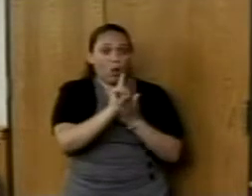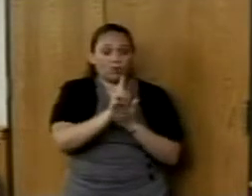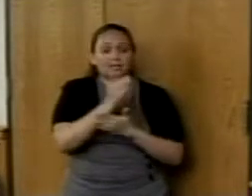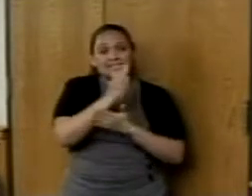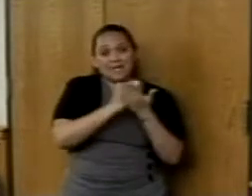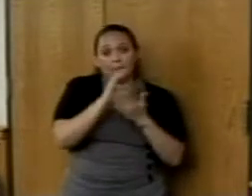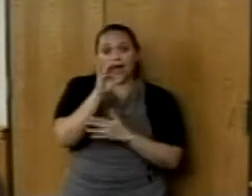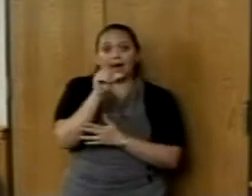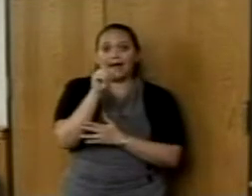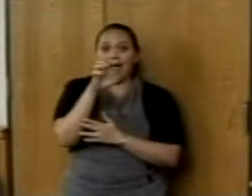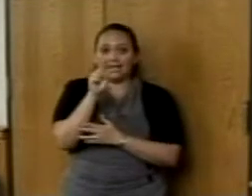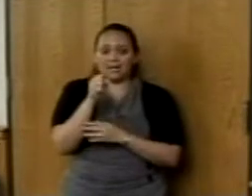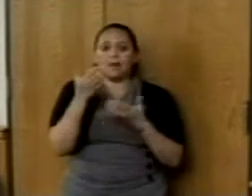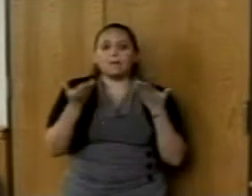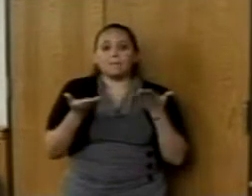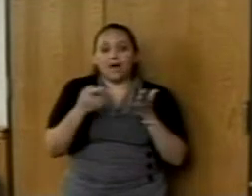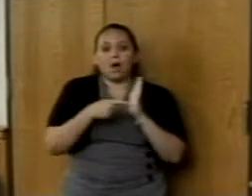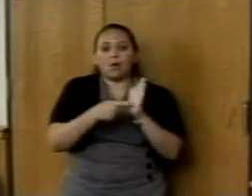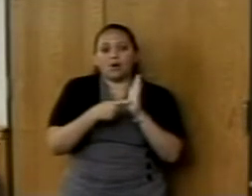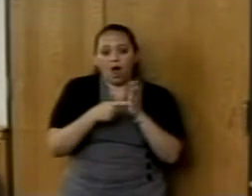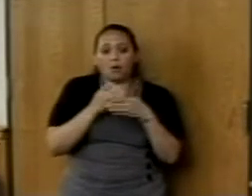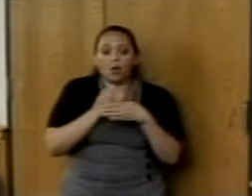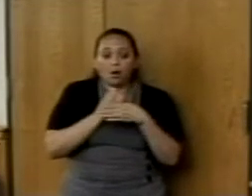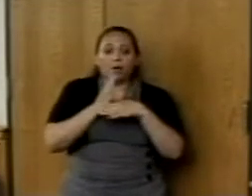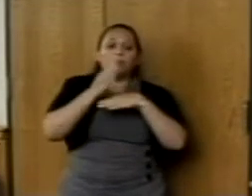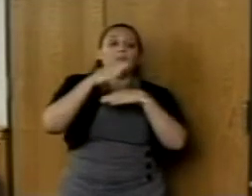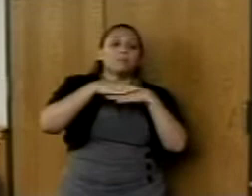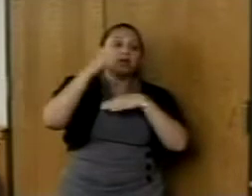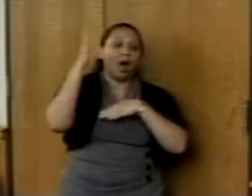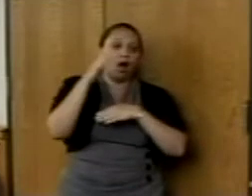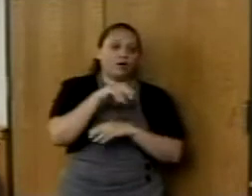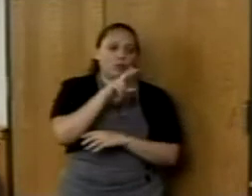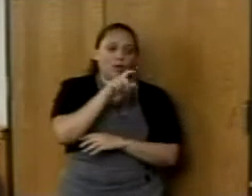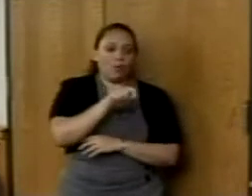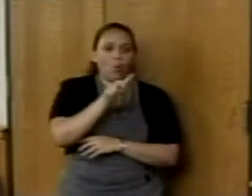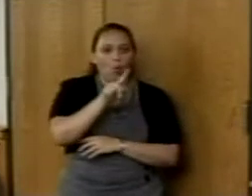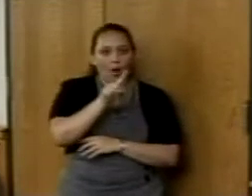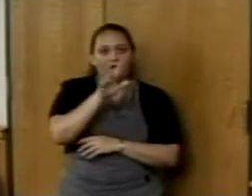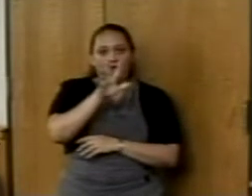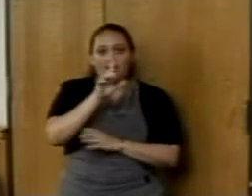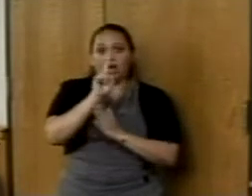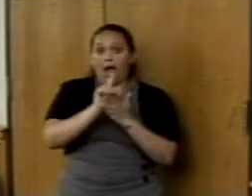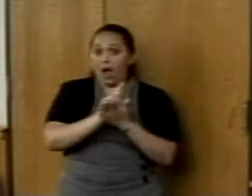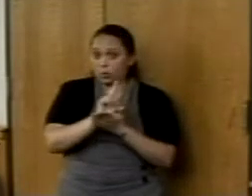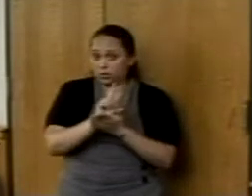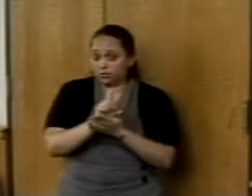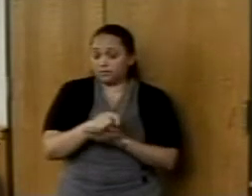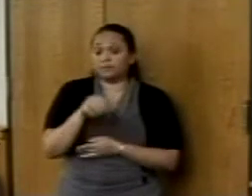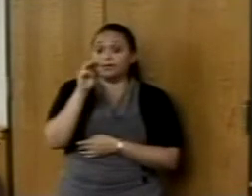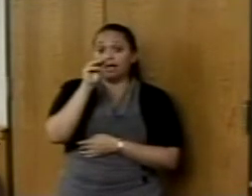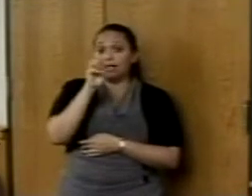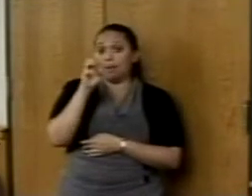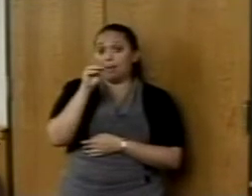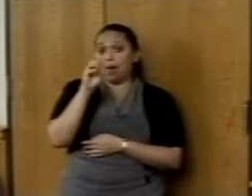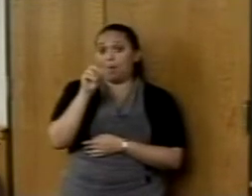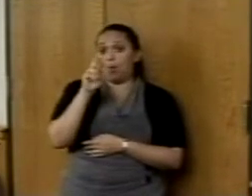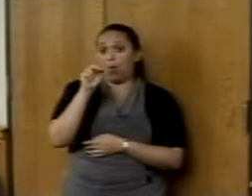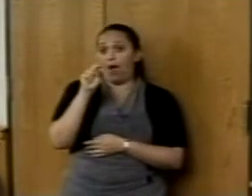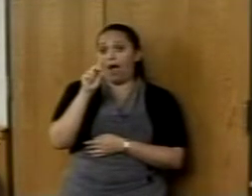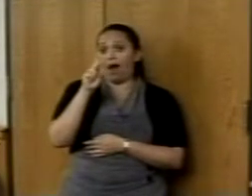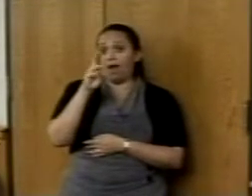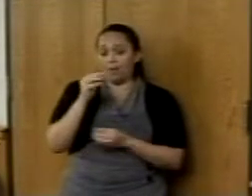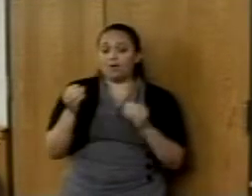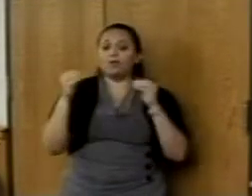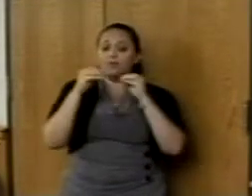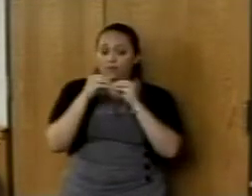may require beyond 3.15 hours. The memorandum further addresses that drivers